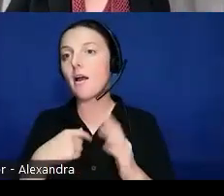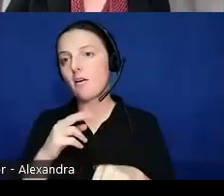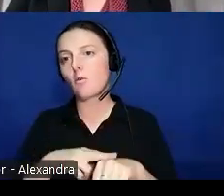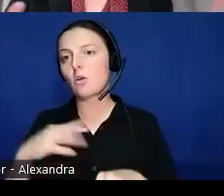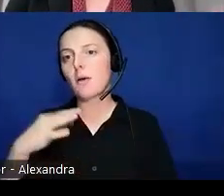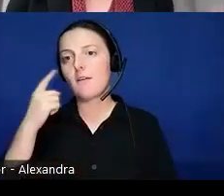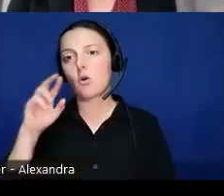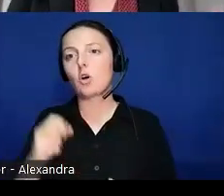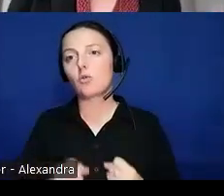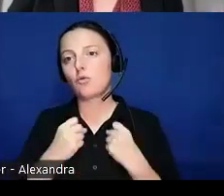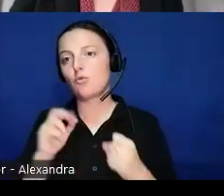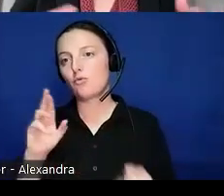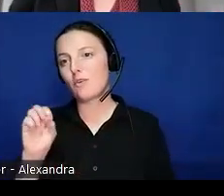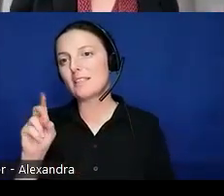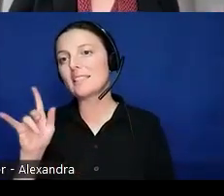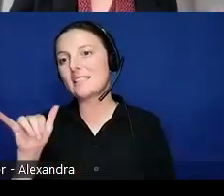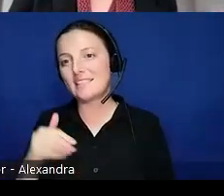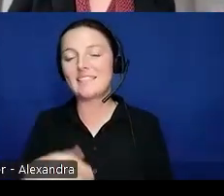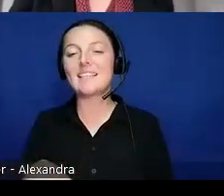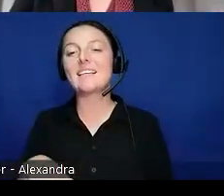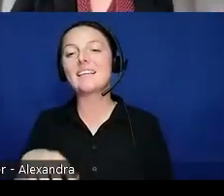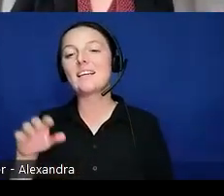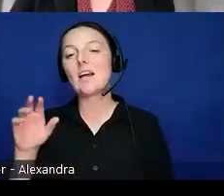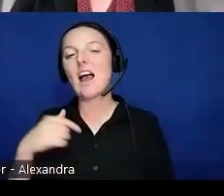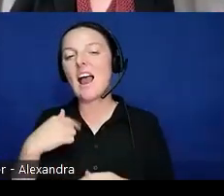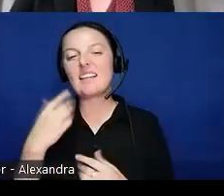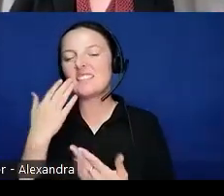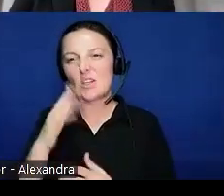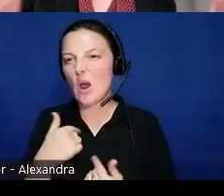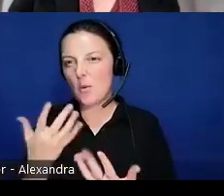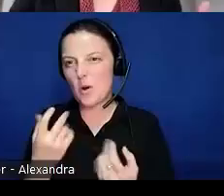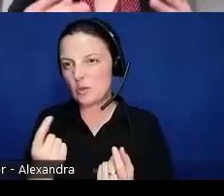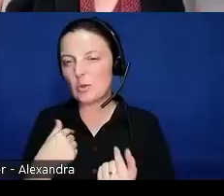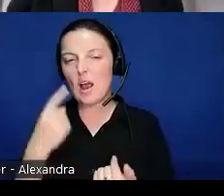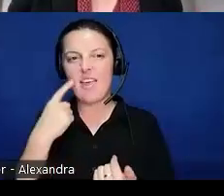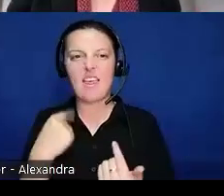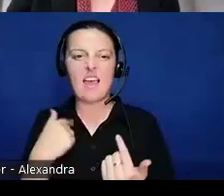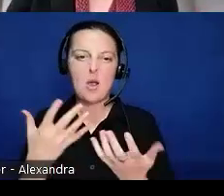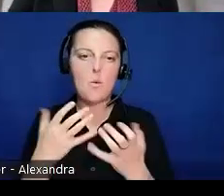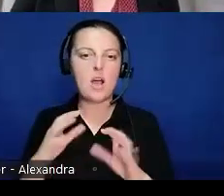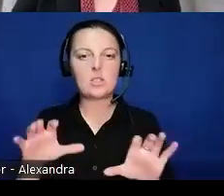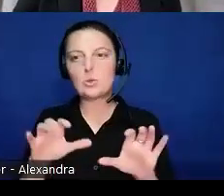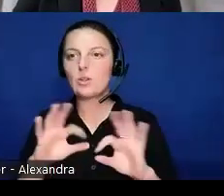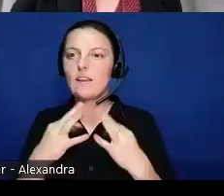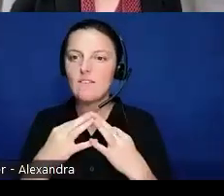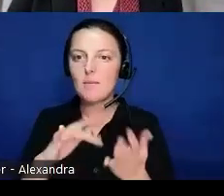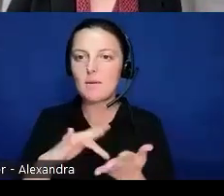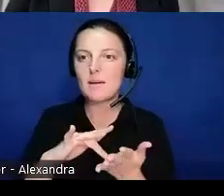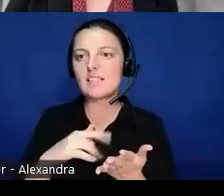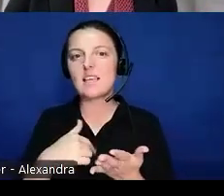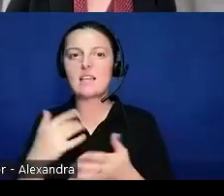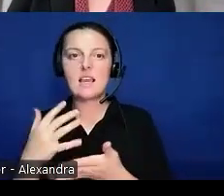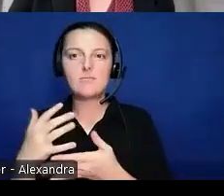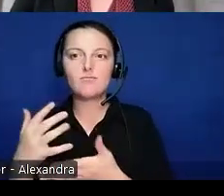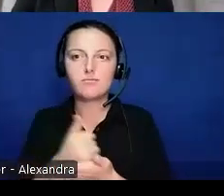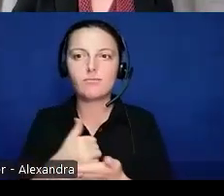do. I thought I wanted to do everything, like family medicine, and being, skilled in everything so that I could do the most benefit for